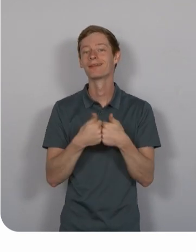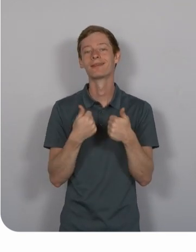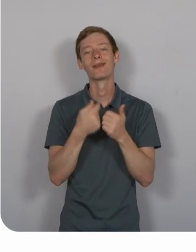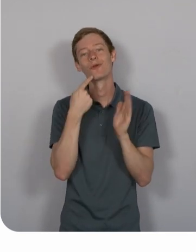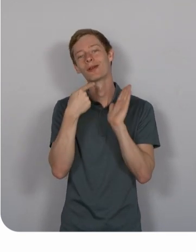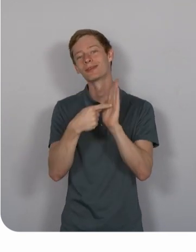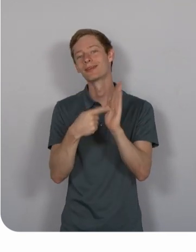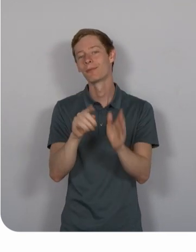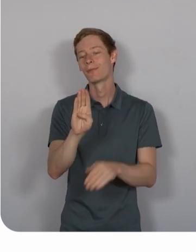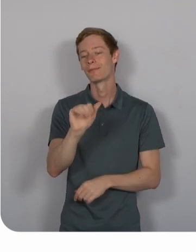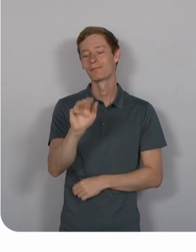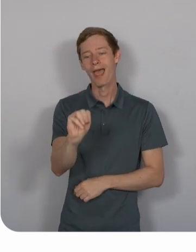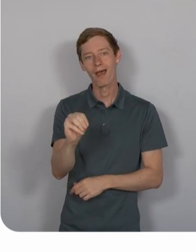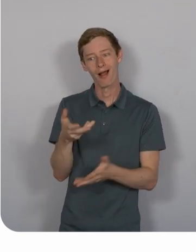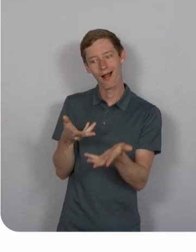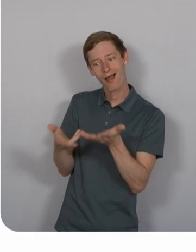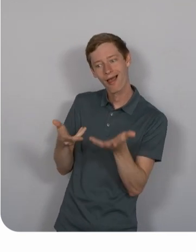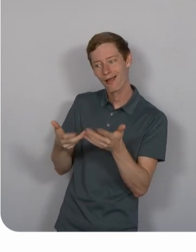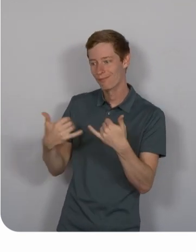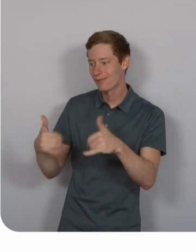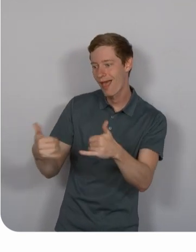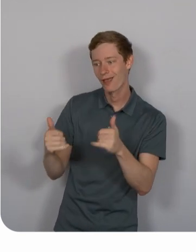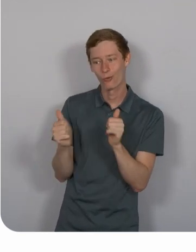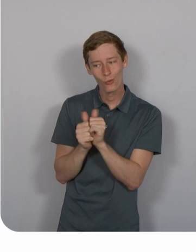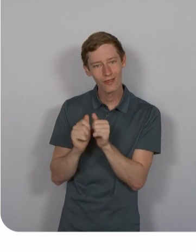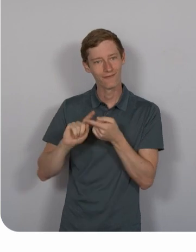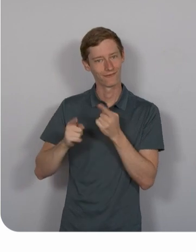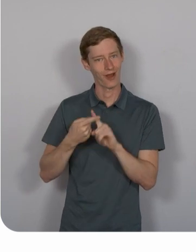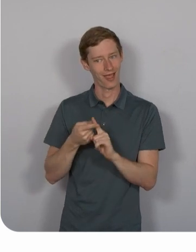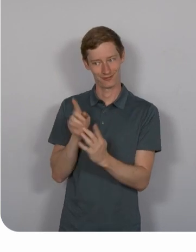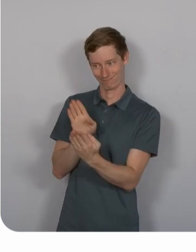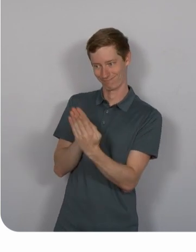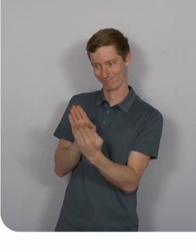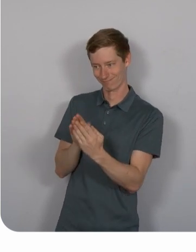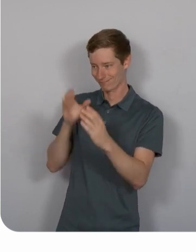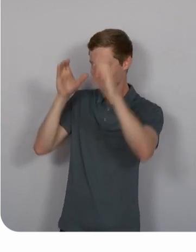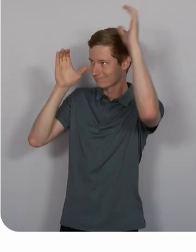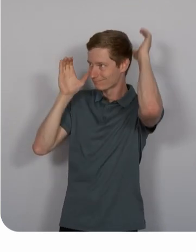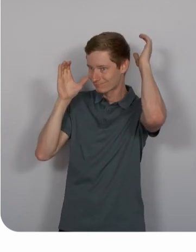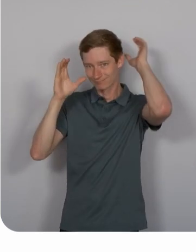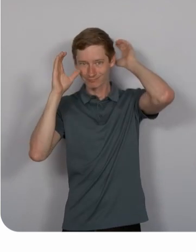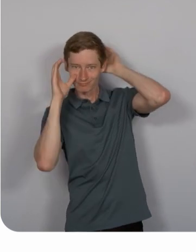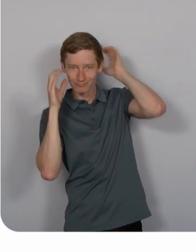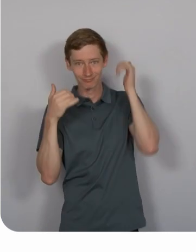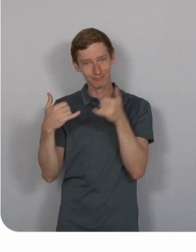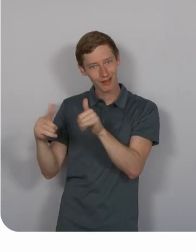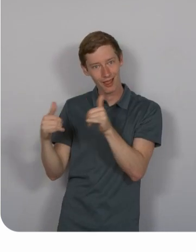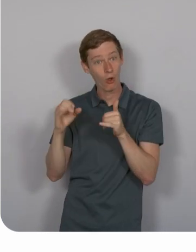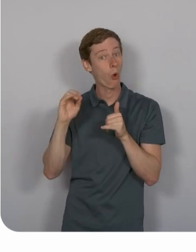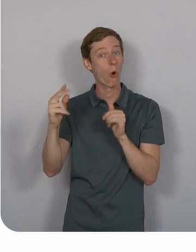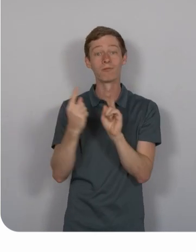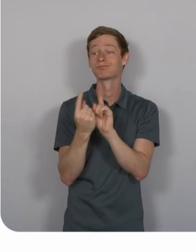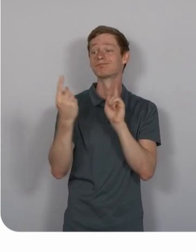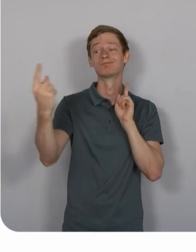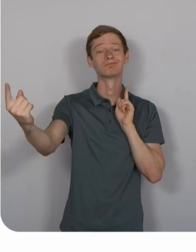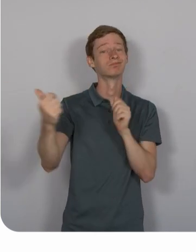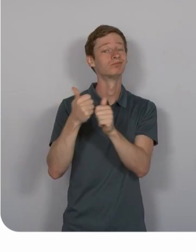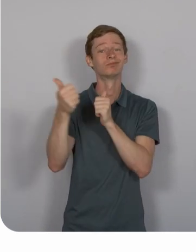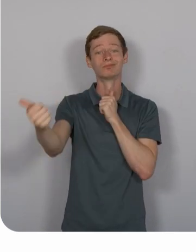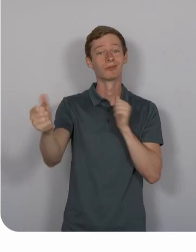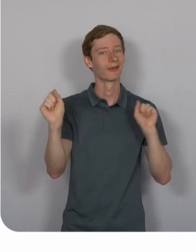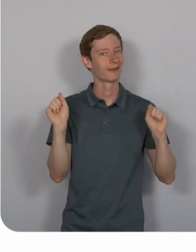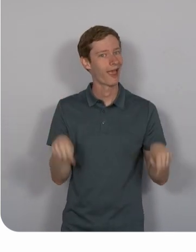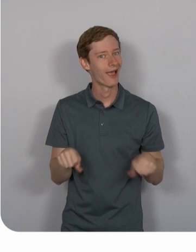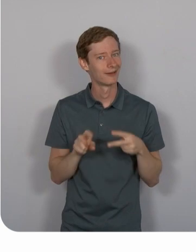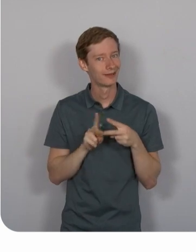sitting around a table, whether you're physically right there together, or even if they're far away. You know,